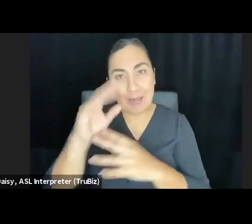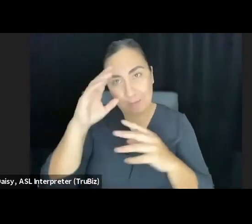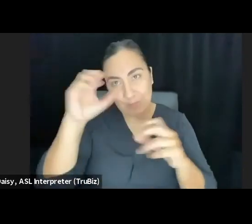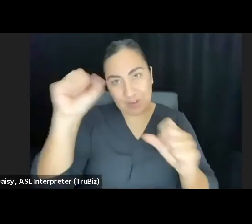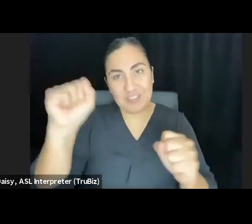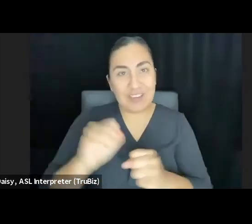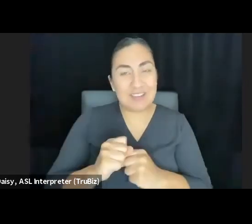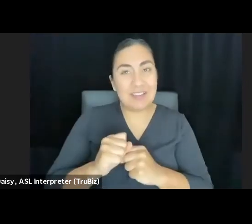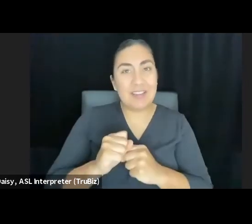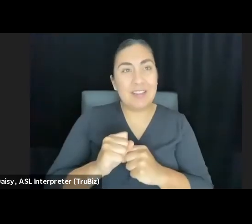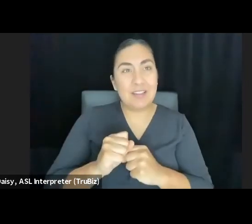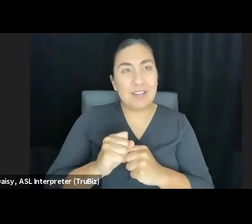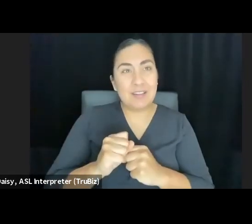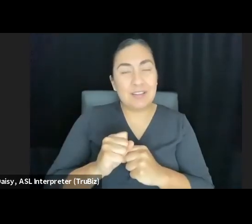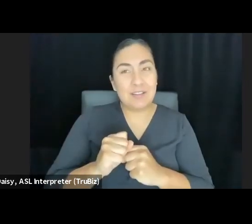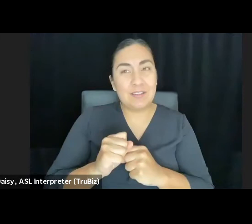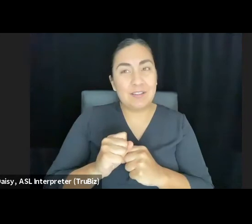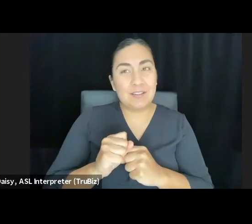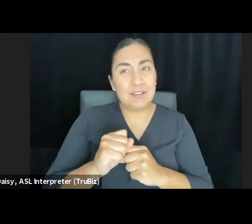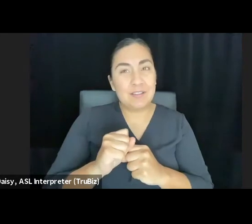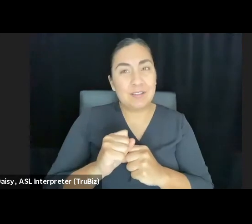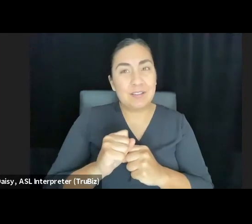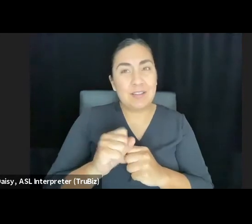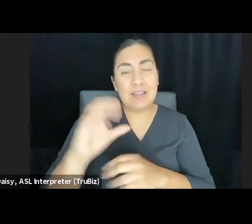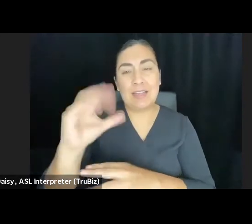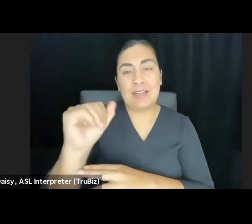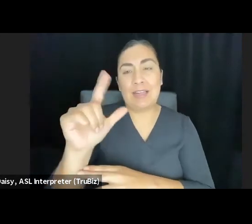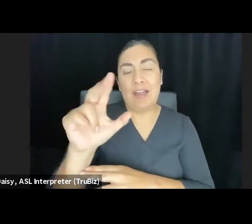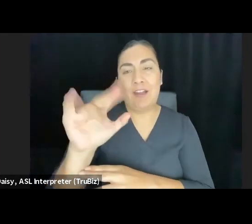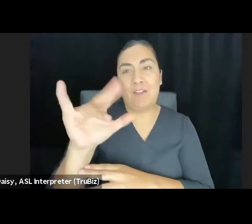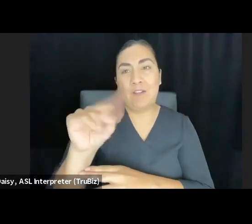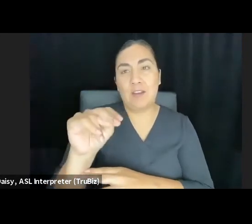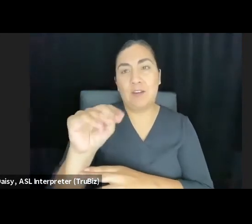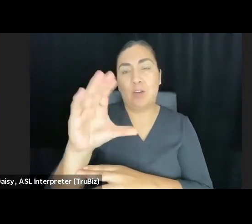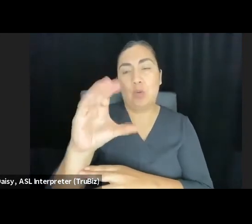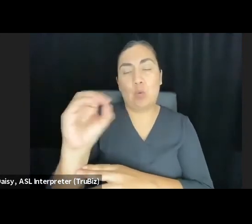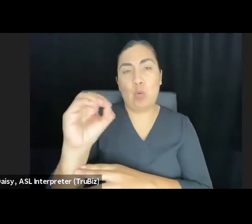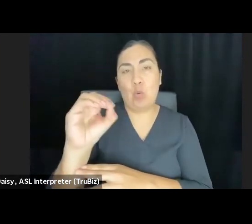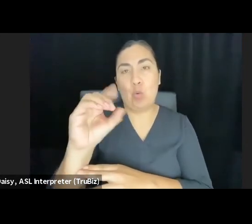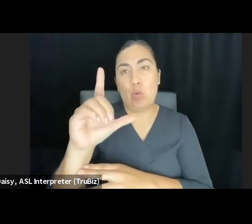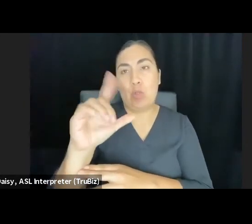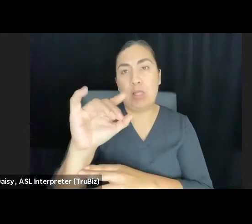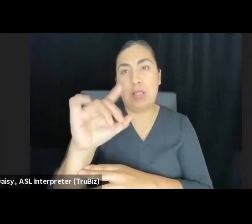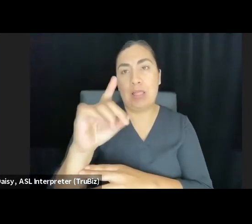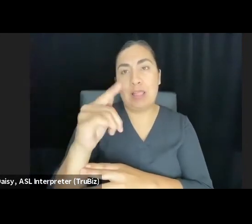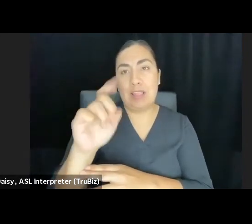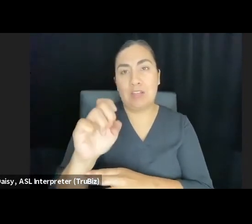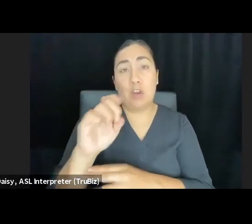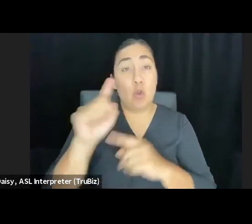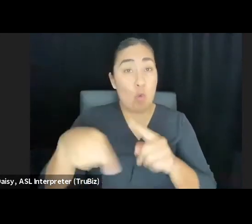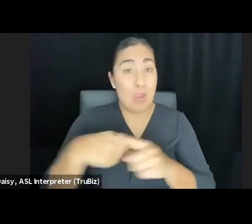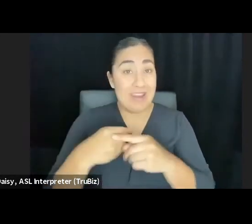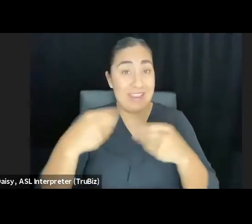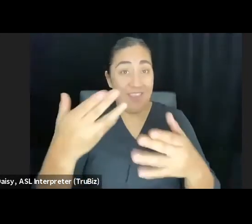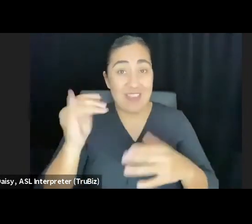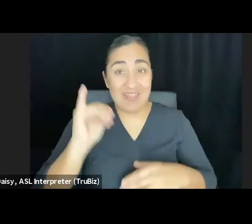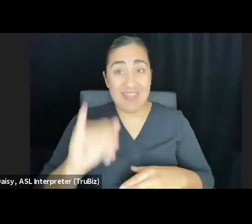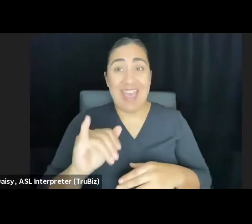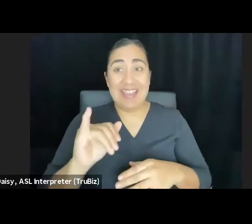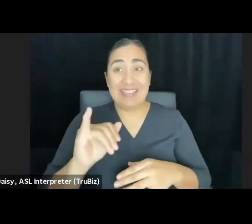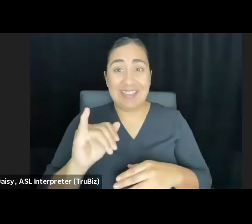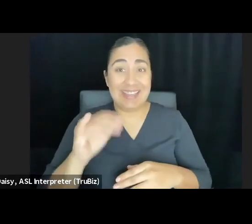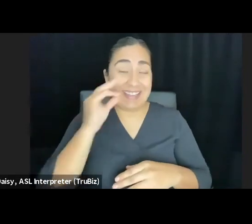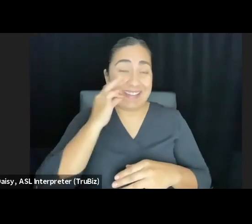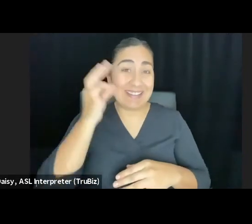Indian Citizenship Act. But they weren't allowed to vote until 1948. And then